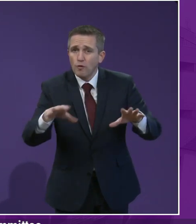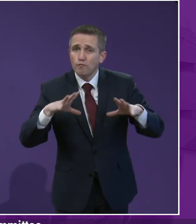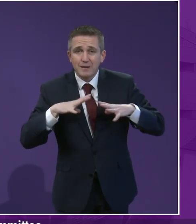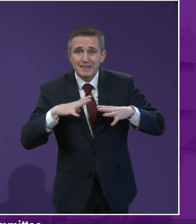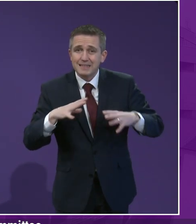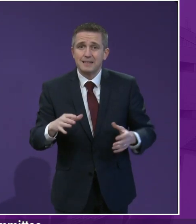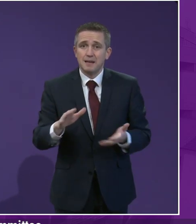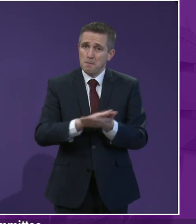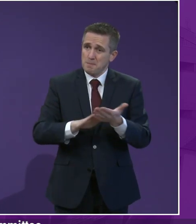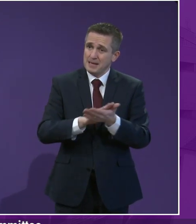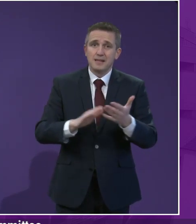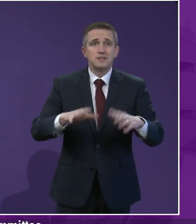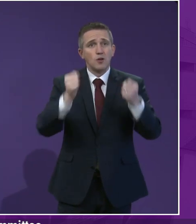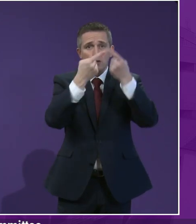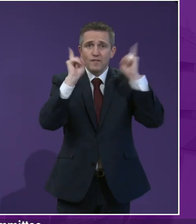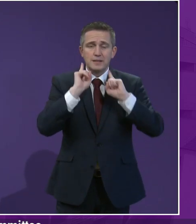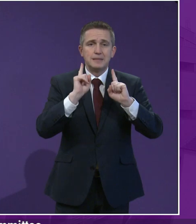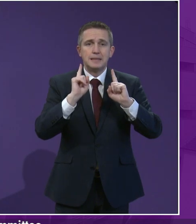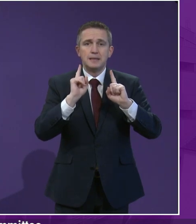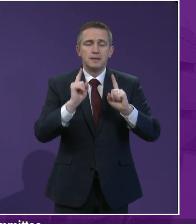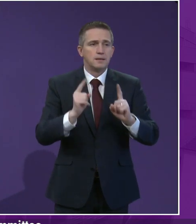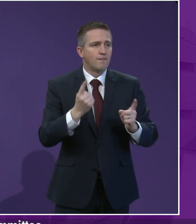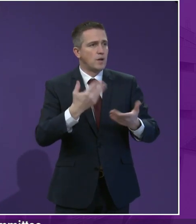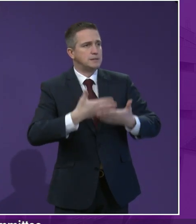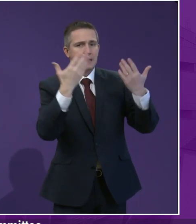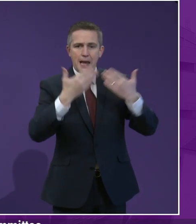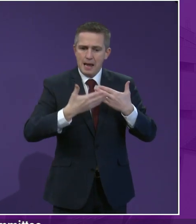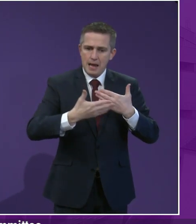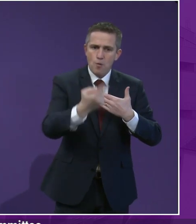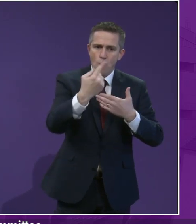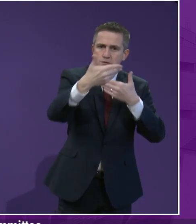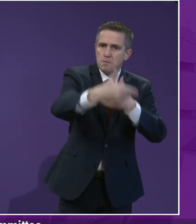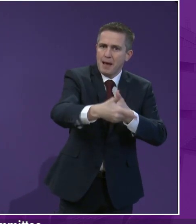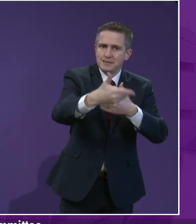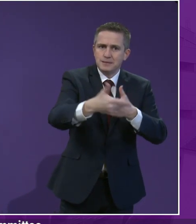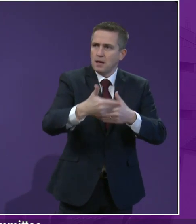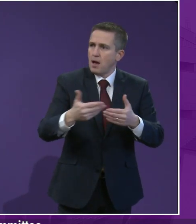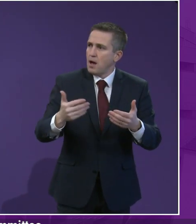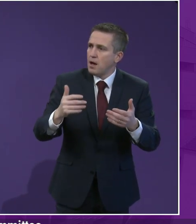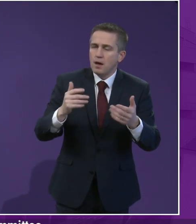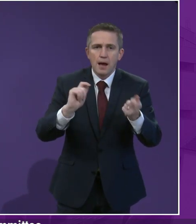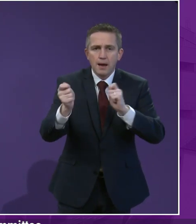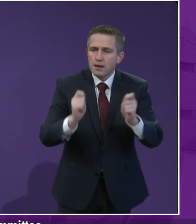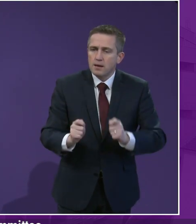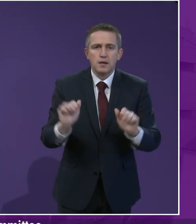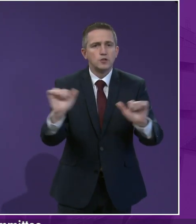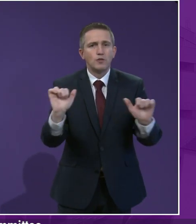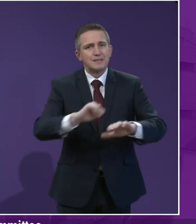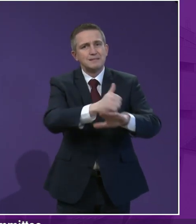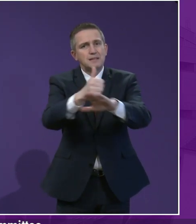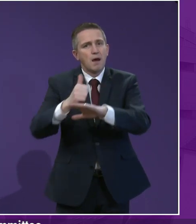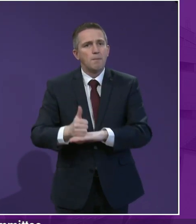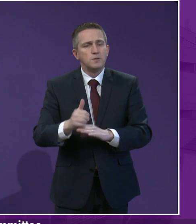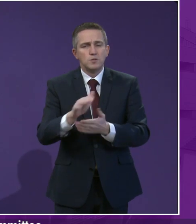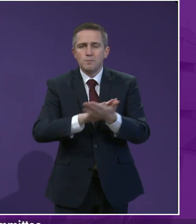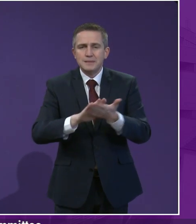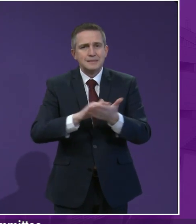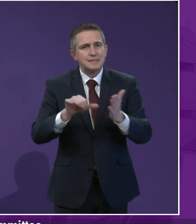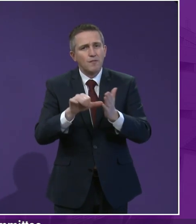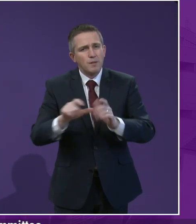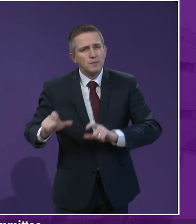reasonable adjustments in place yet. And I think this is a massive issue for student confidence, but it's also a massive issue for retention. A